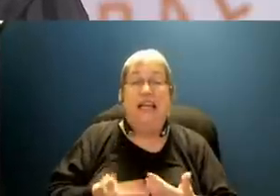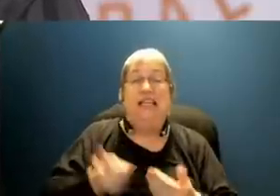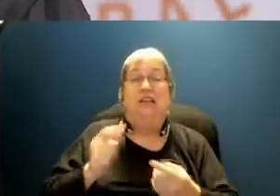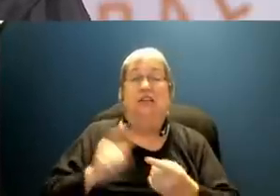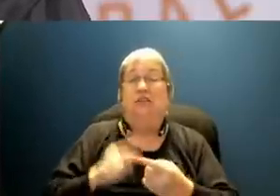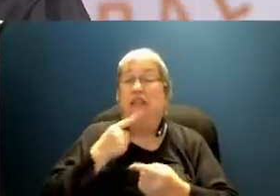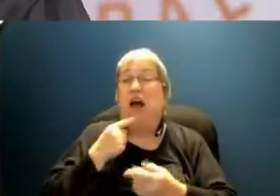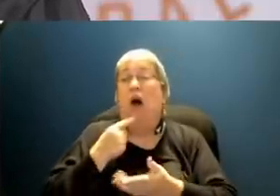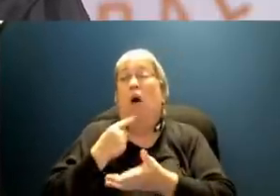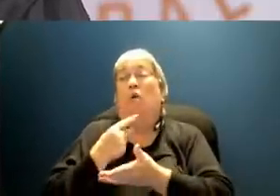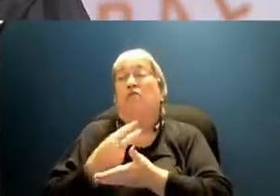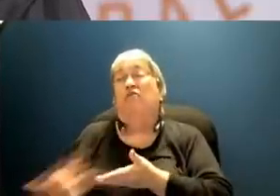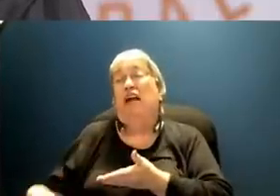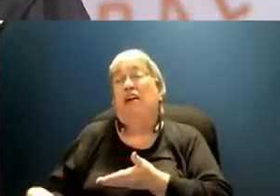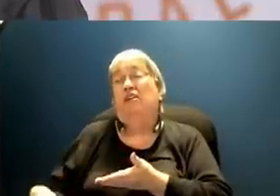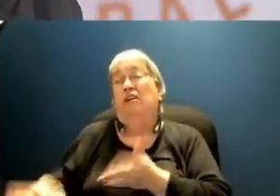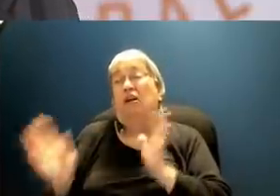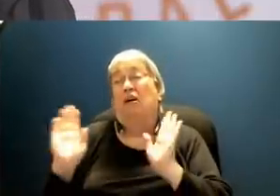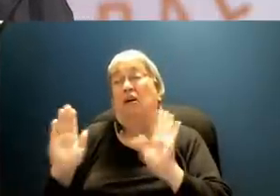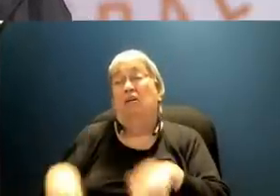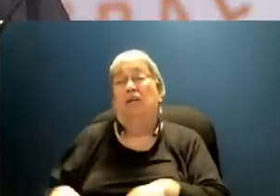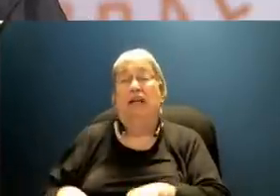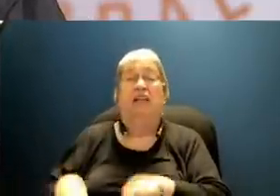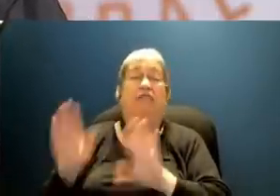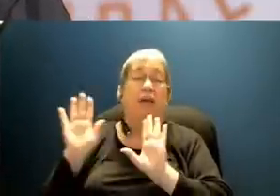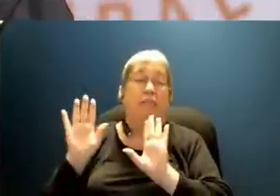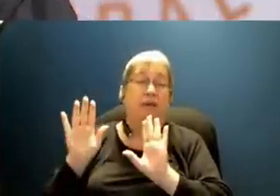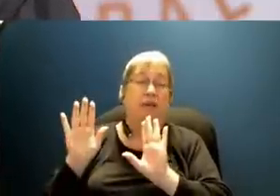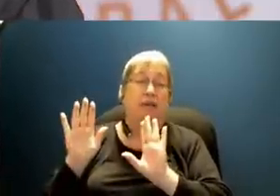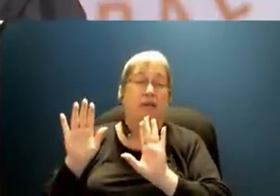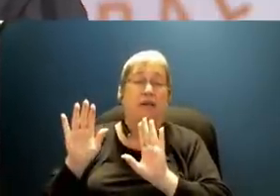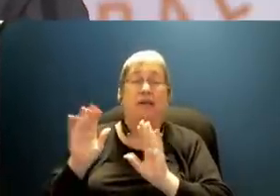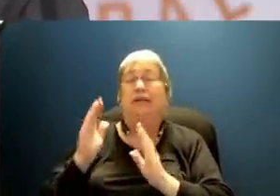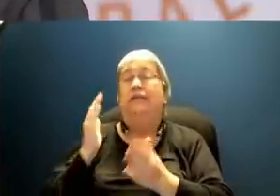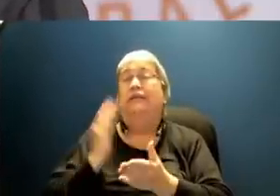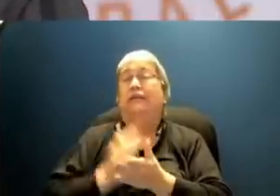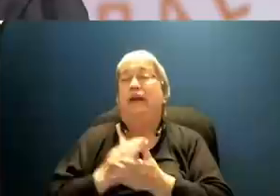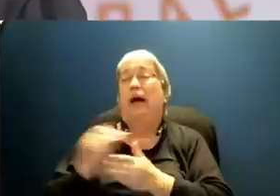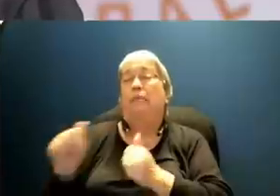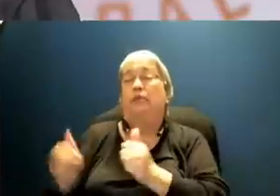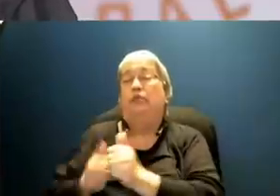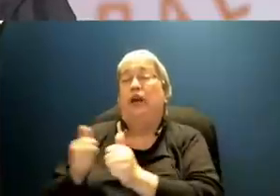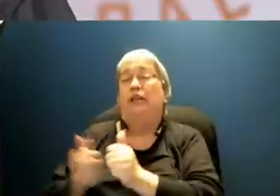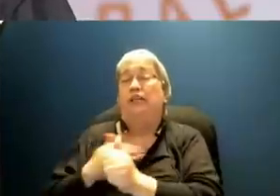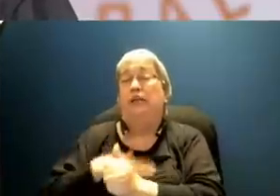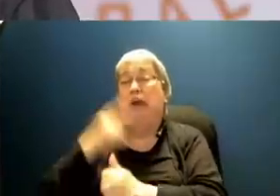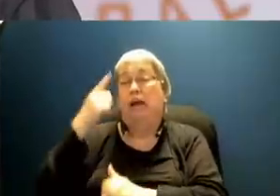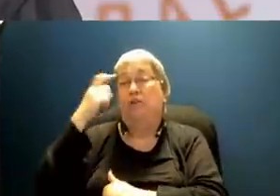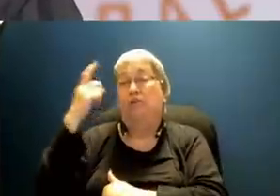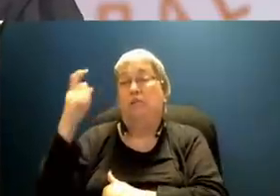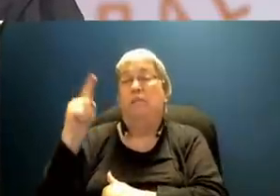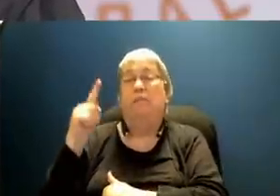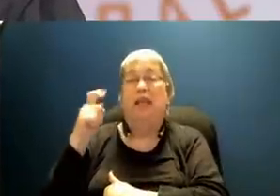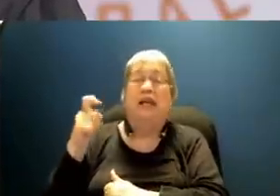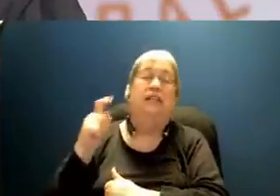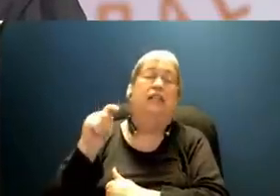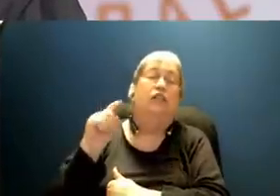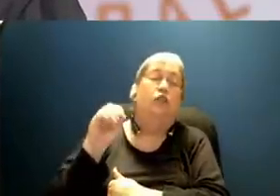an excuse to give up, to stop pursuing your dream because of tough surroundings or because of a lack of